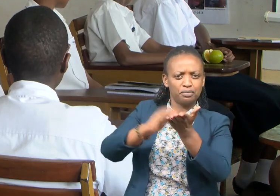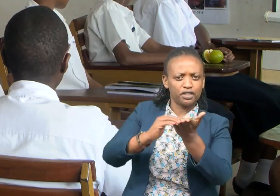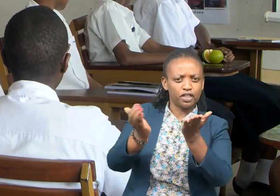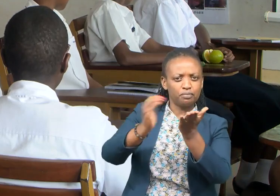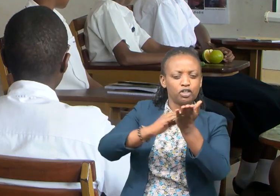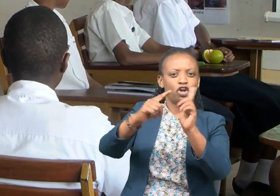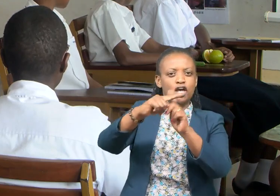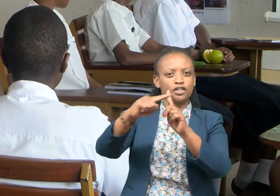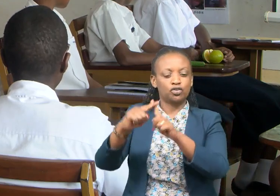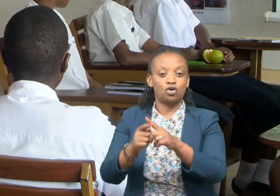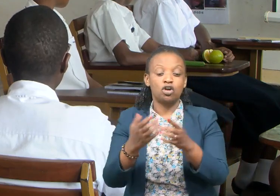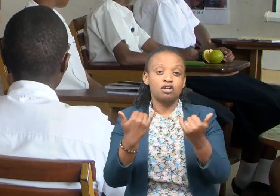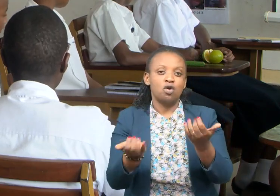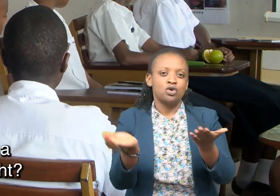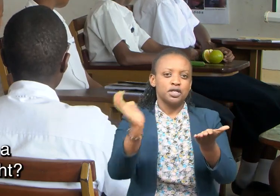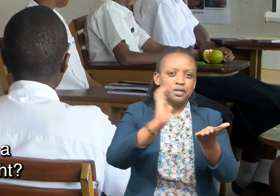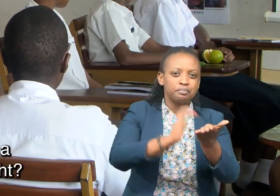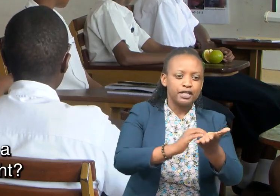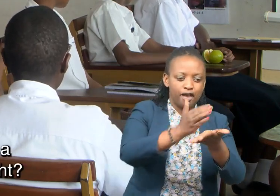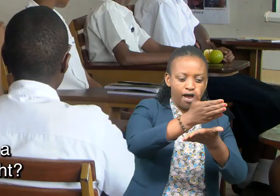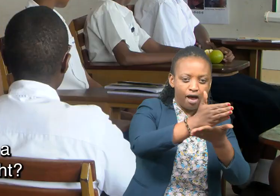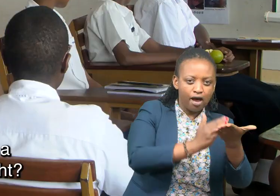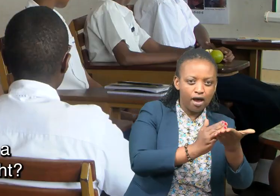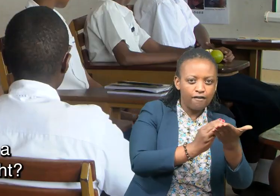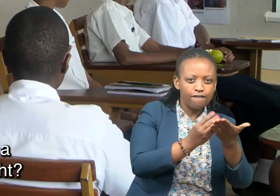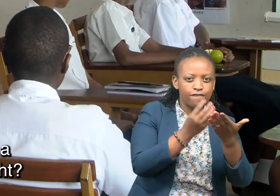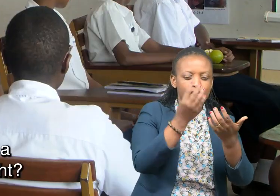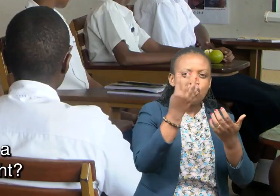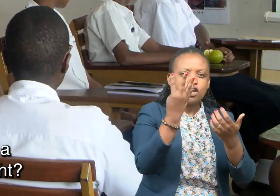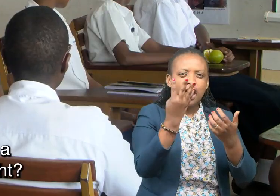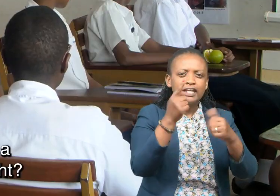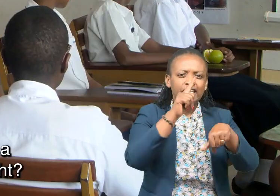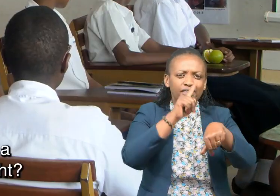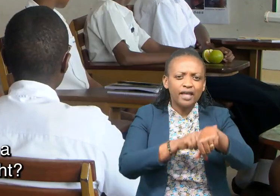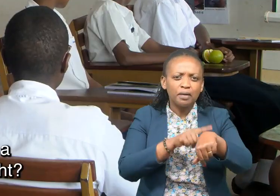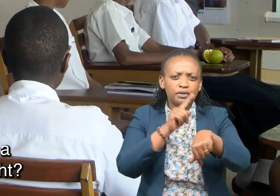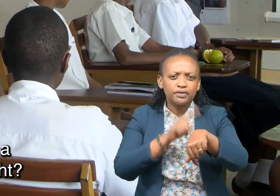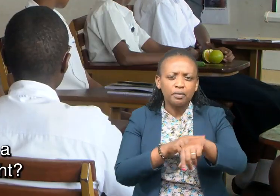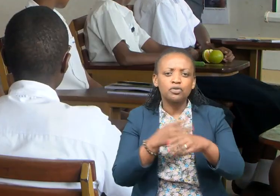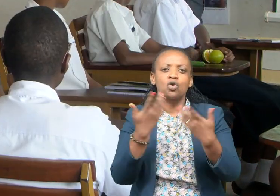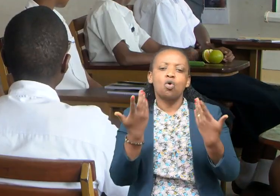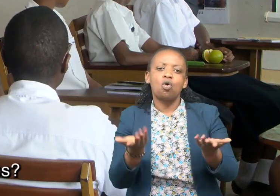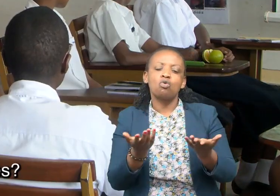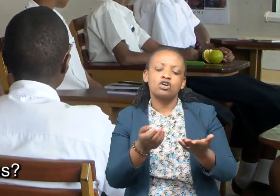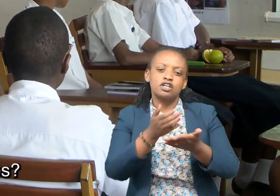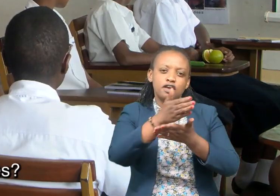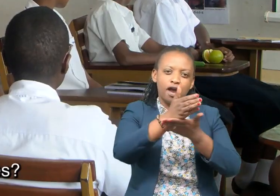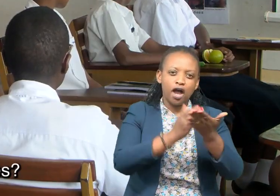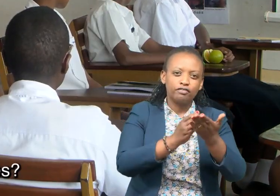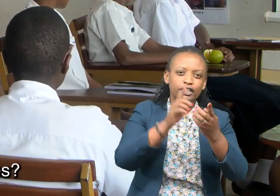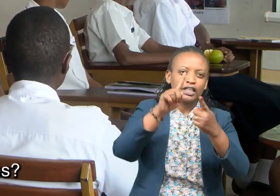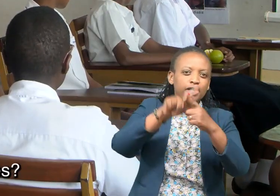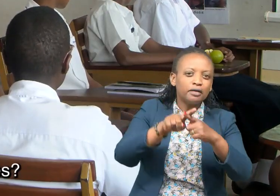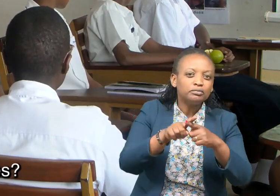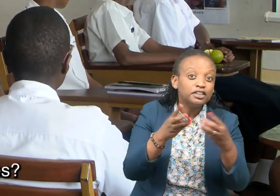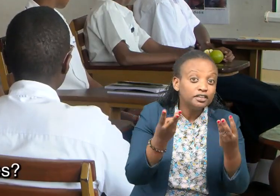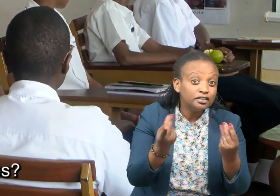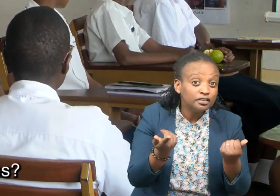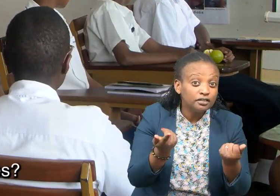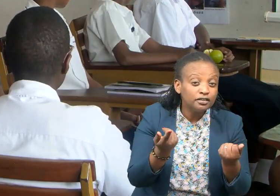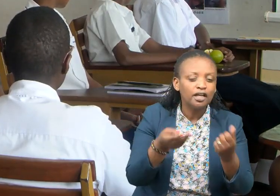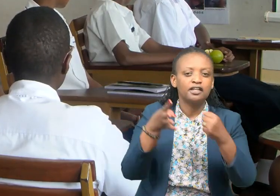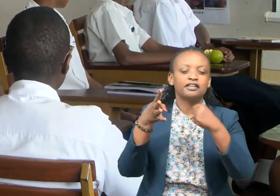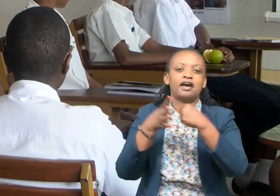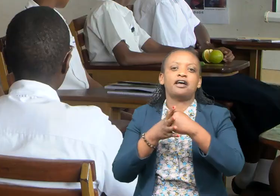Addition. Yes. So we repeated a half 9 times, right? So it is a half